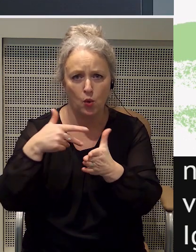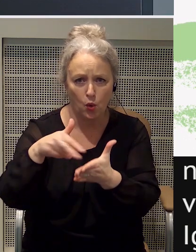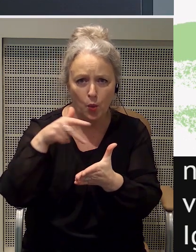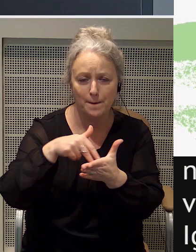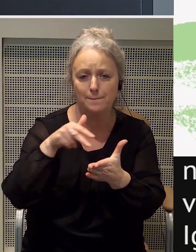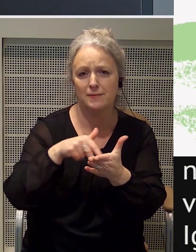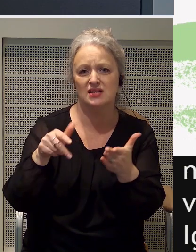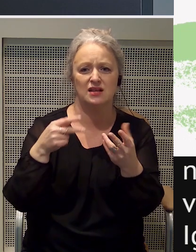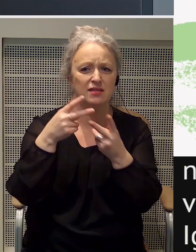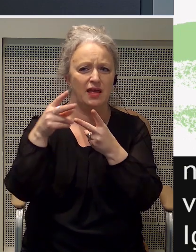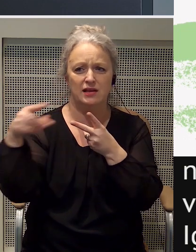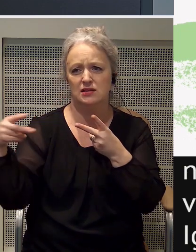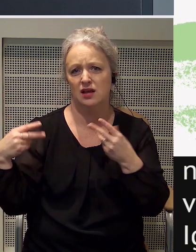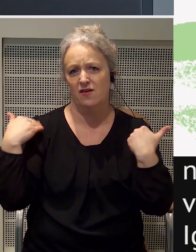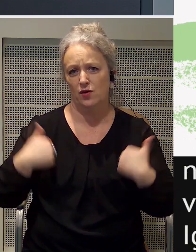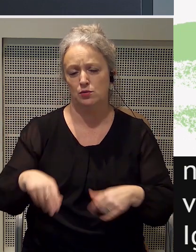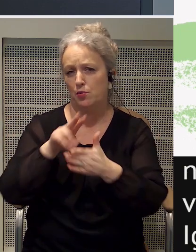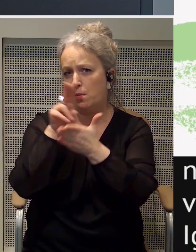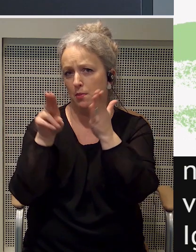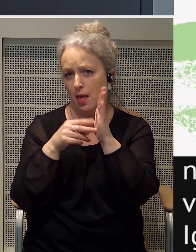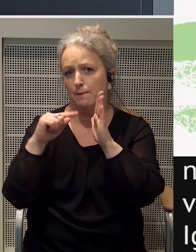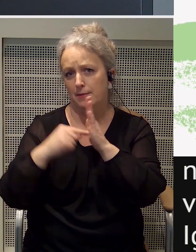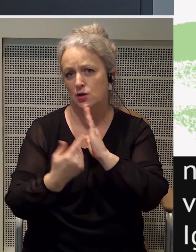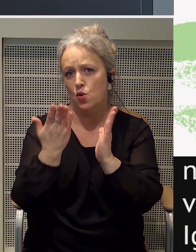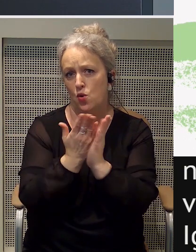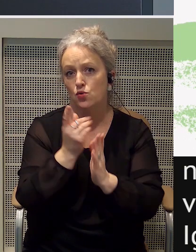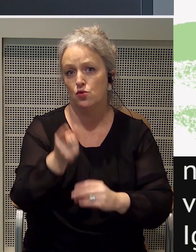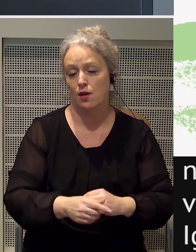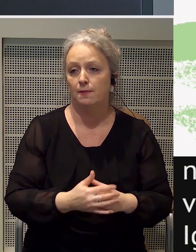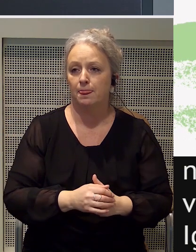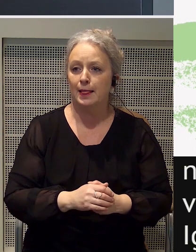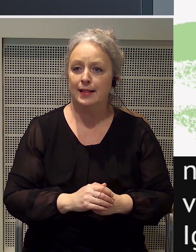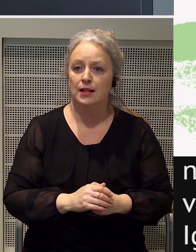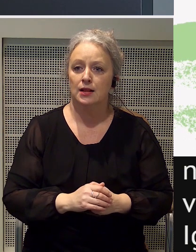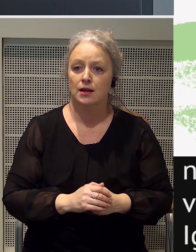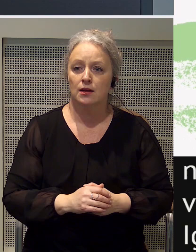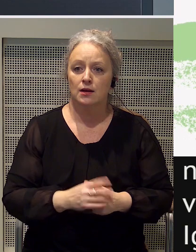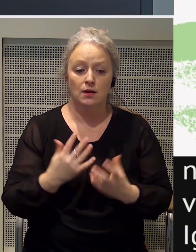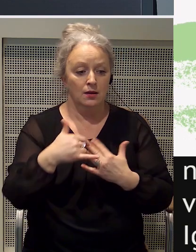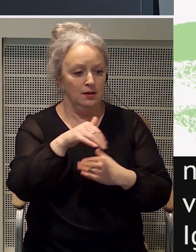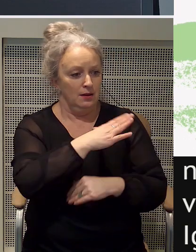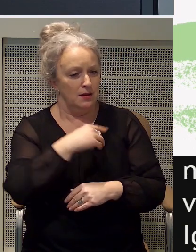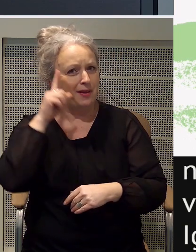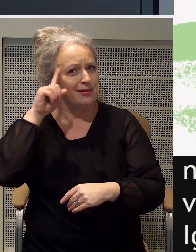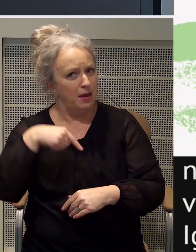So they have impaired movement and other physiological issues.